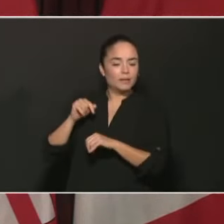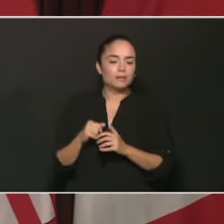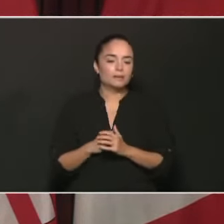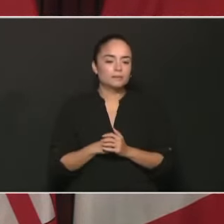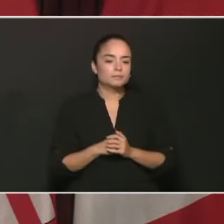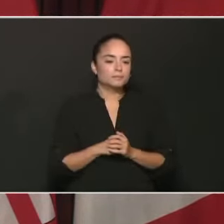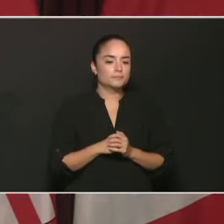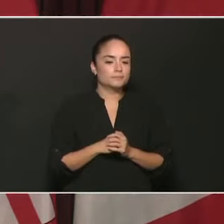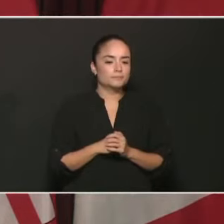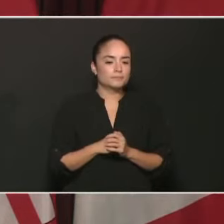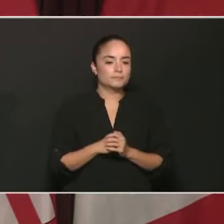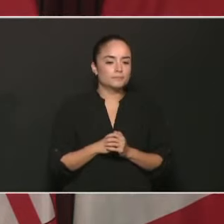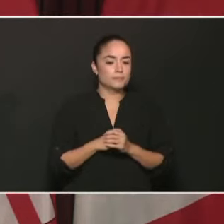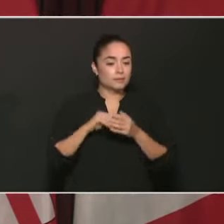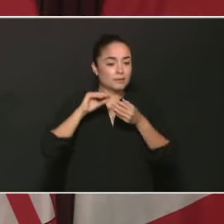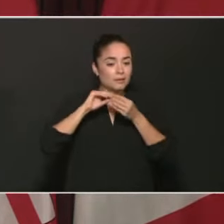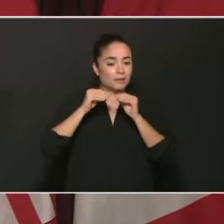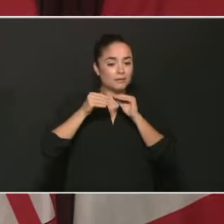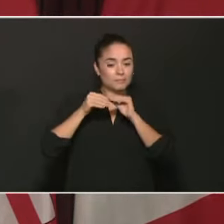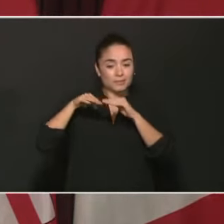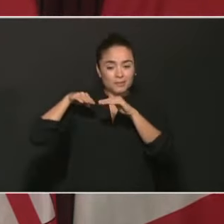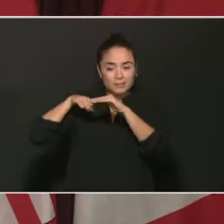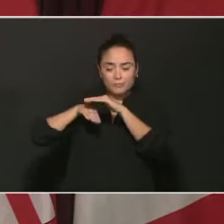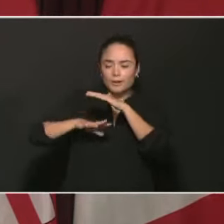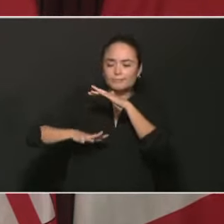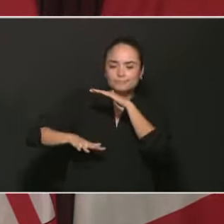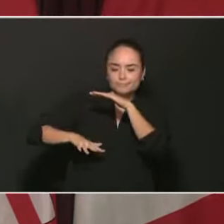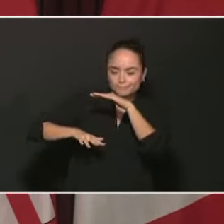limit and hearing about it through a press release